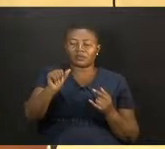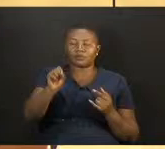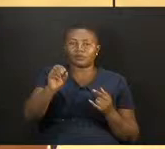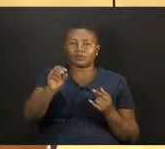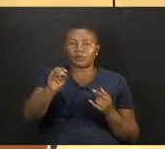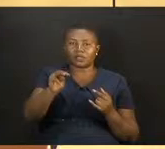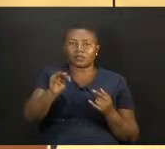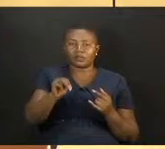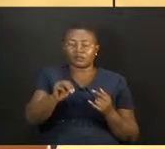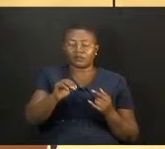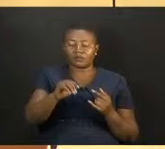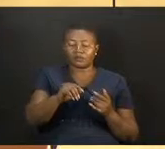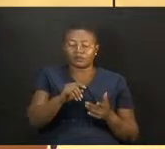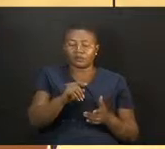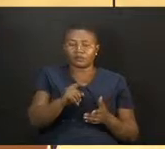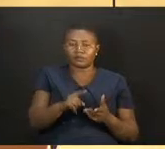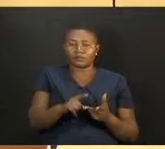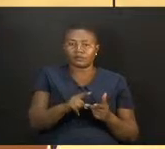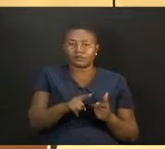VII,